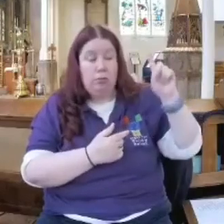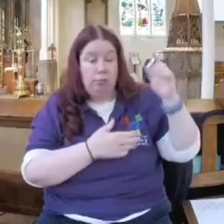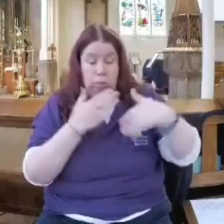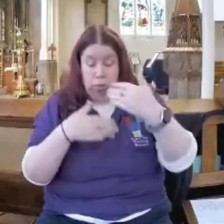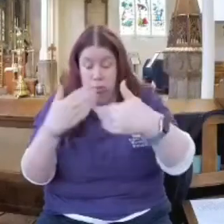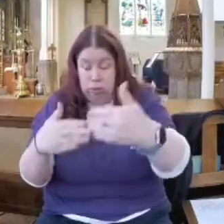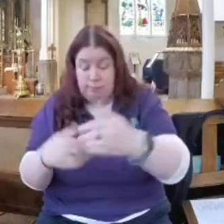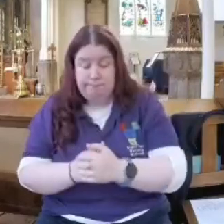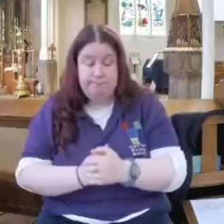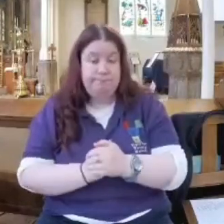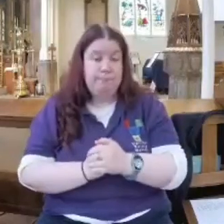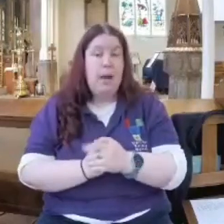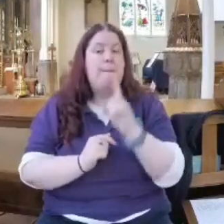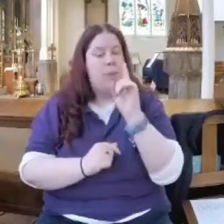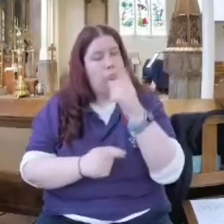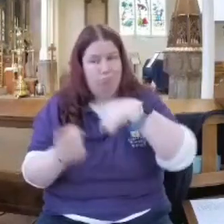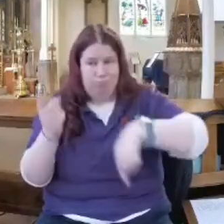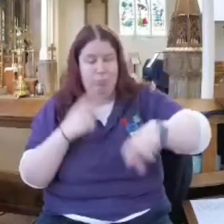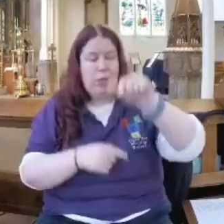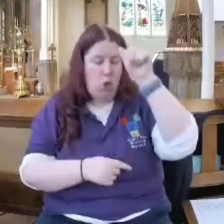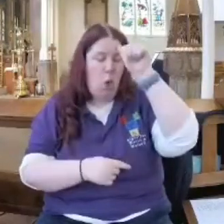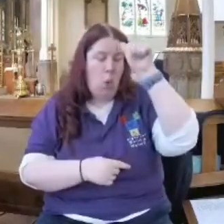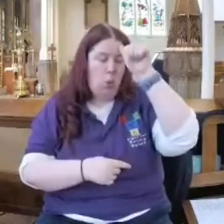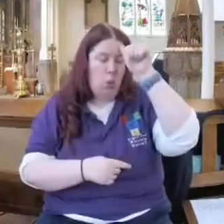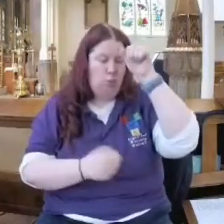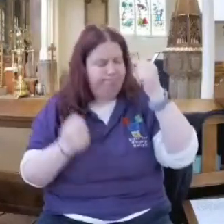But at least we know what